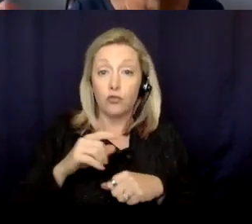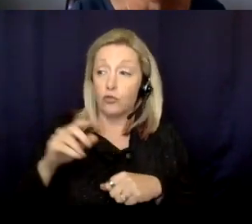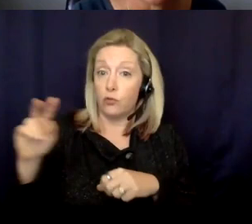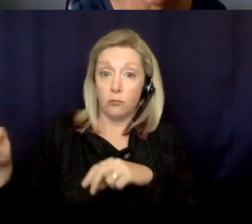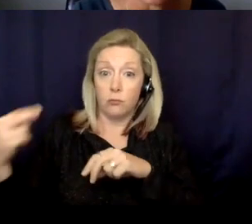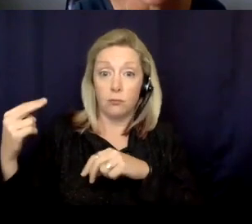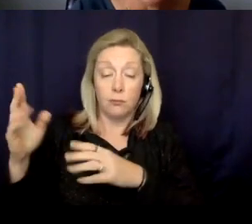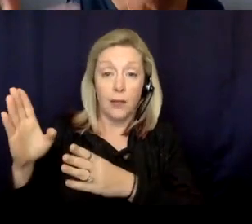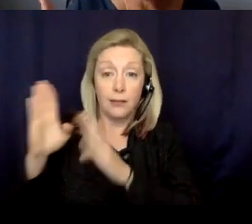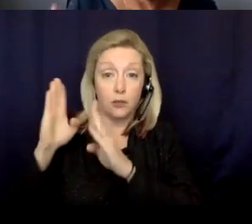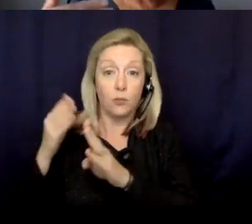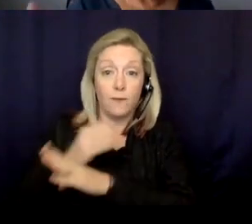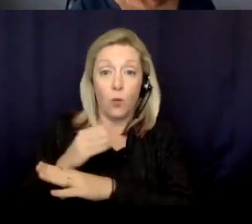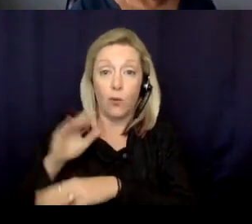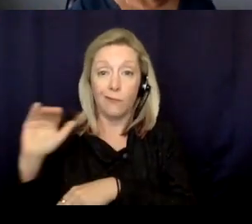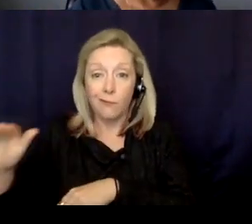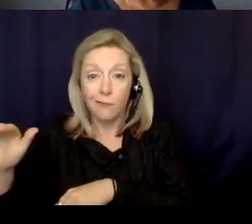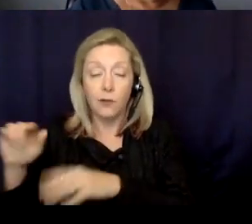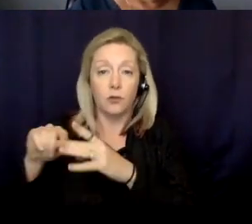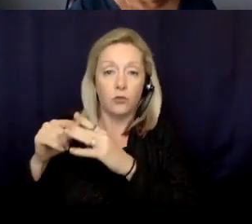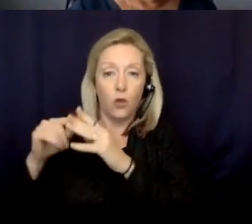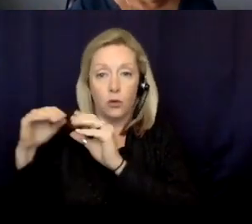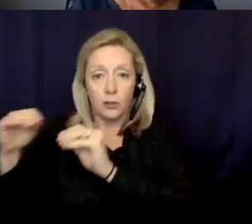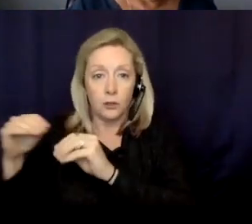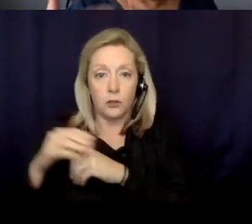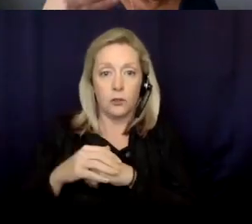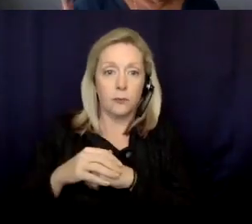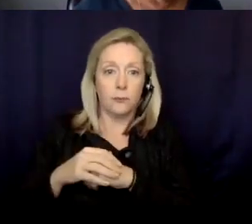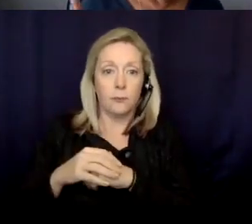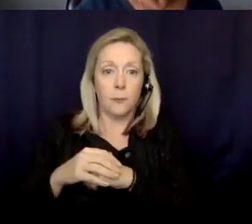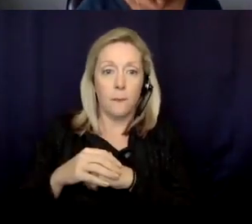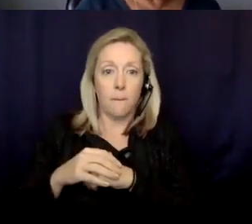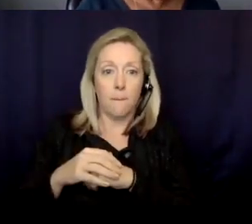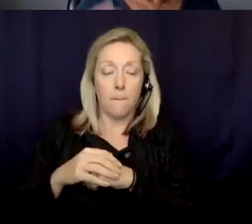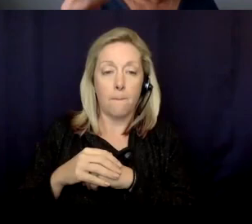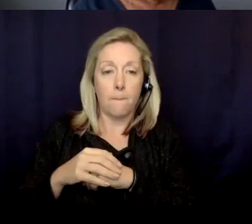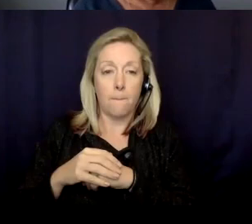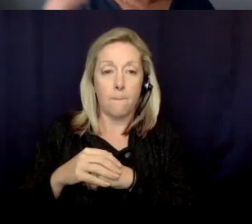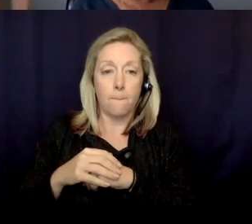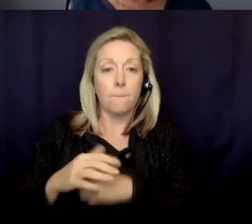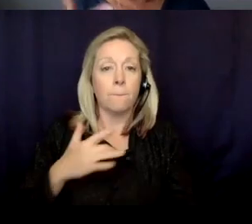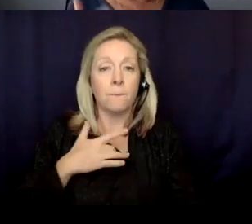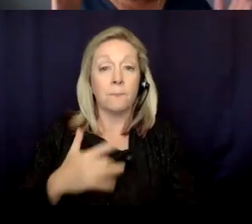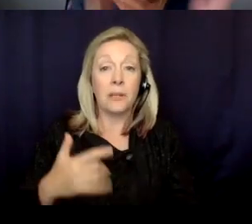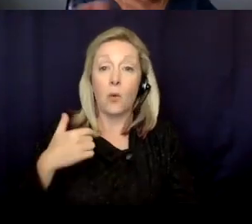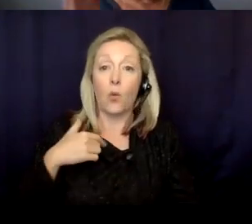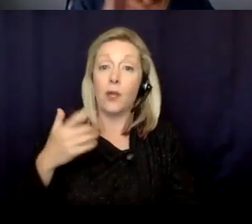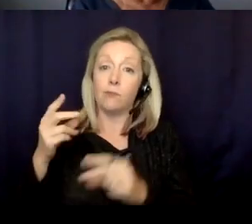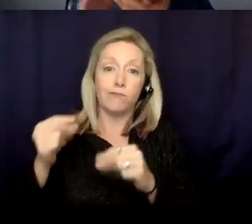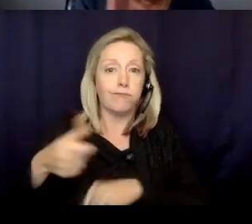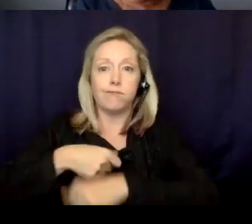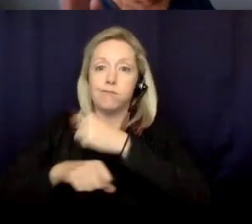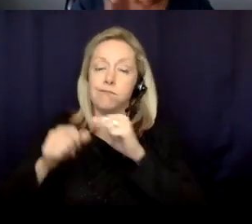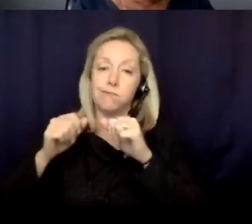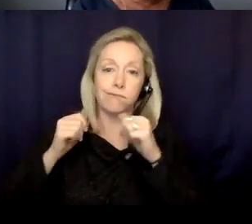their attention before I start things. And a lot of times we get in there and we start